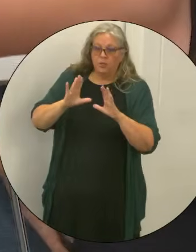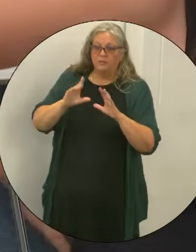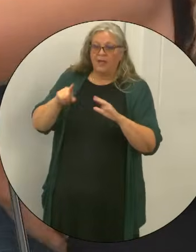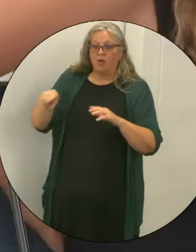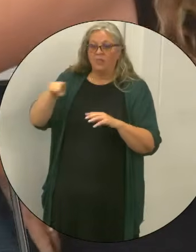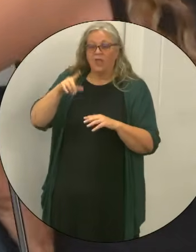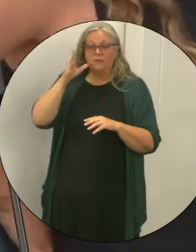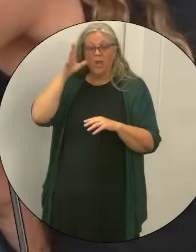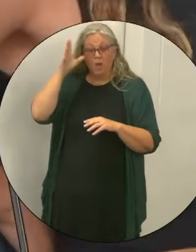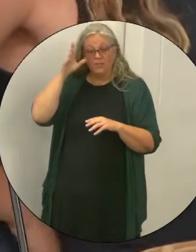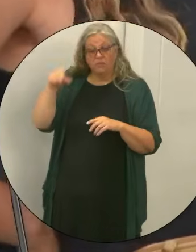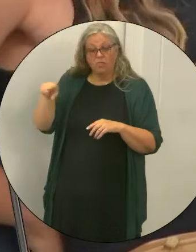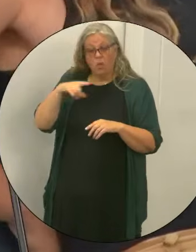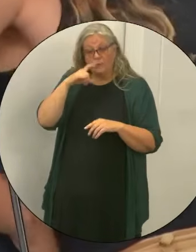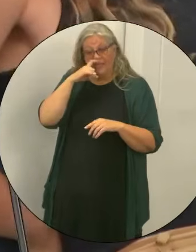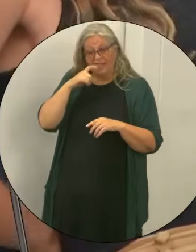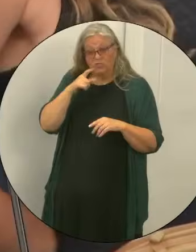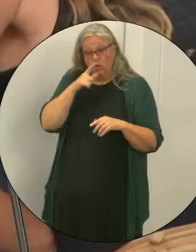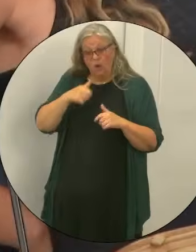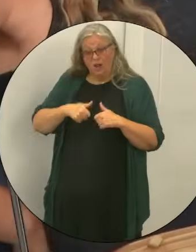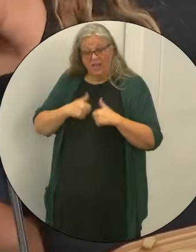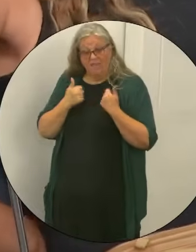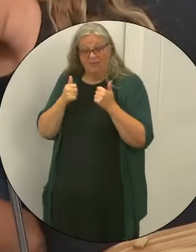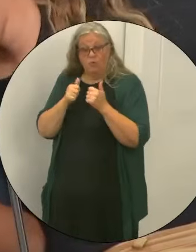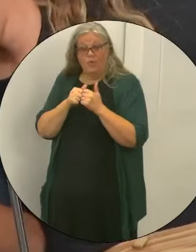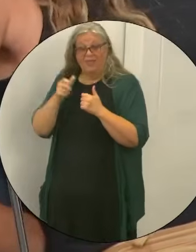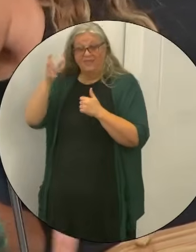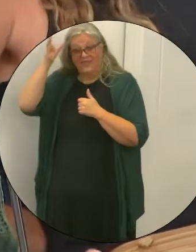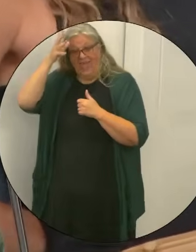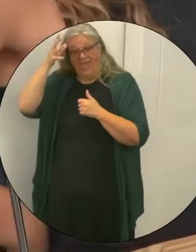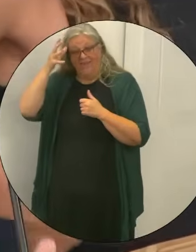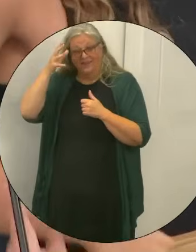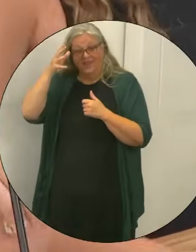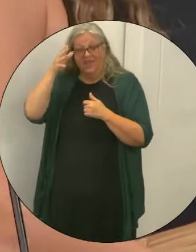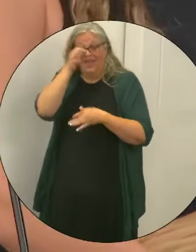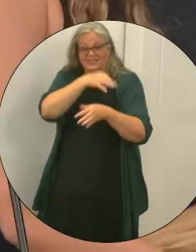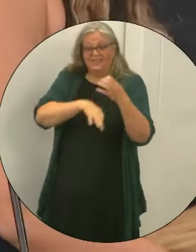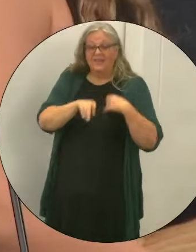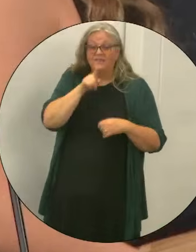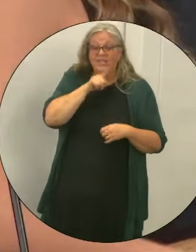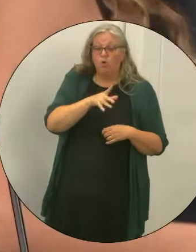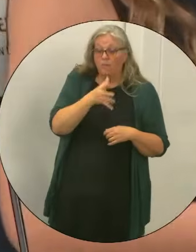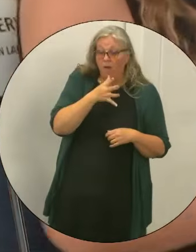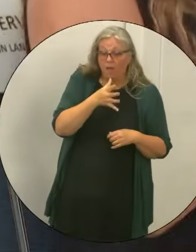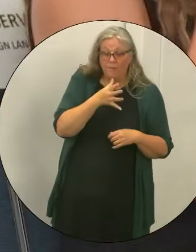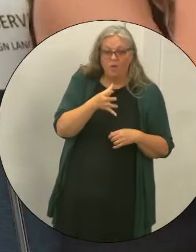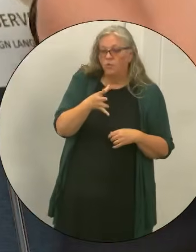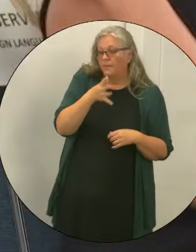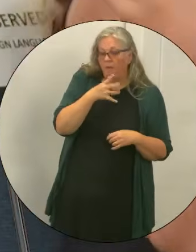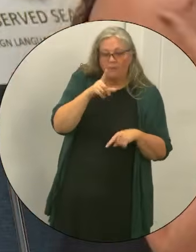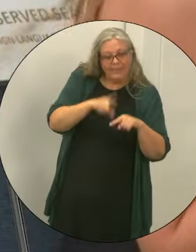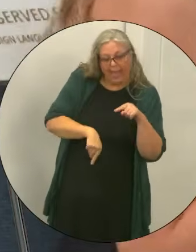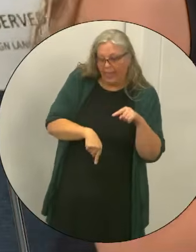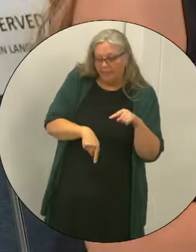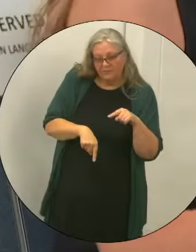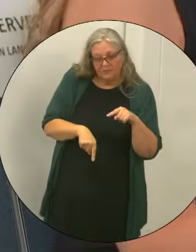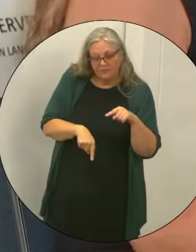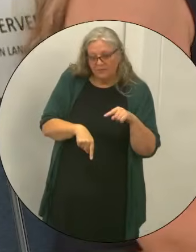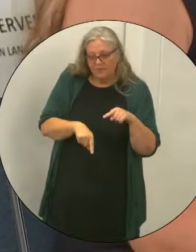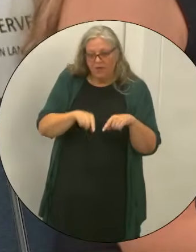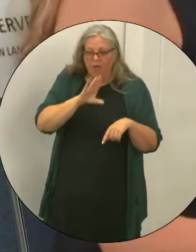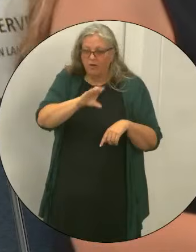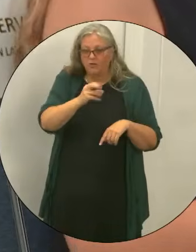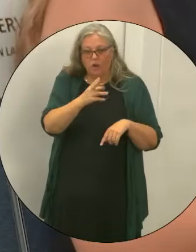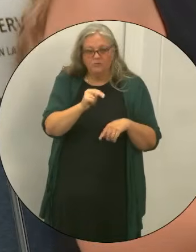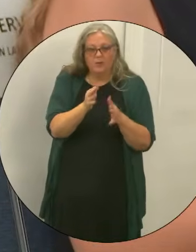parents. Get those kids living with their dad instead of the single mom who we know can't do it on her own. So I'm just